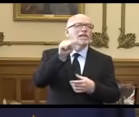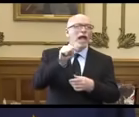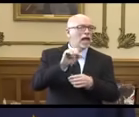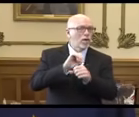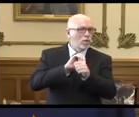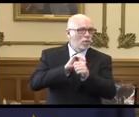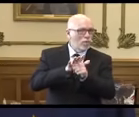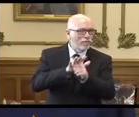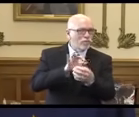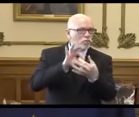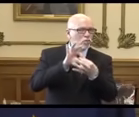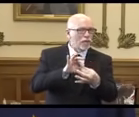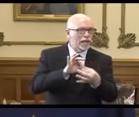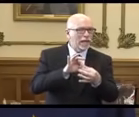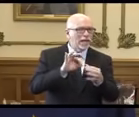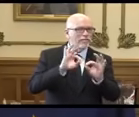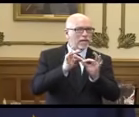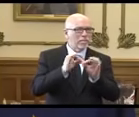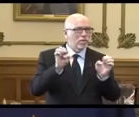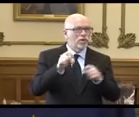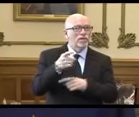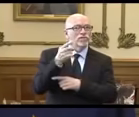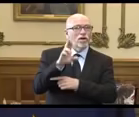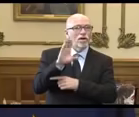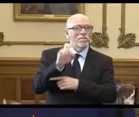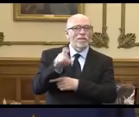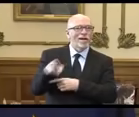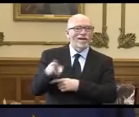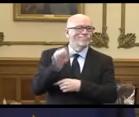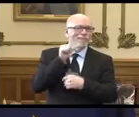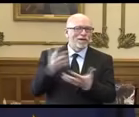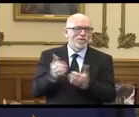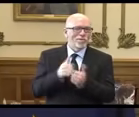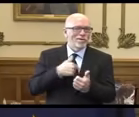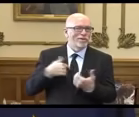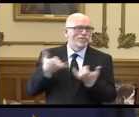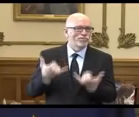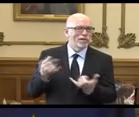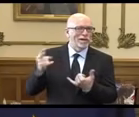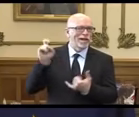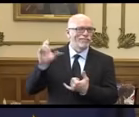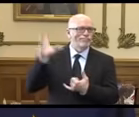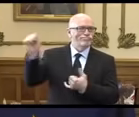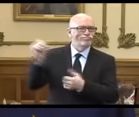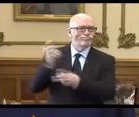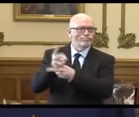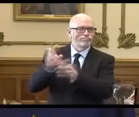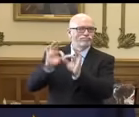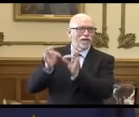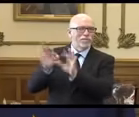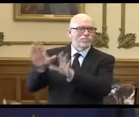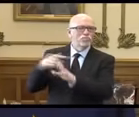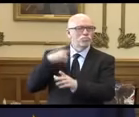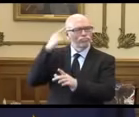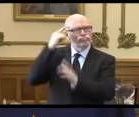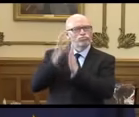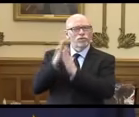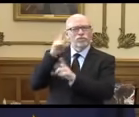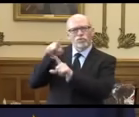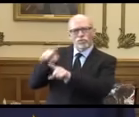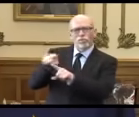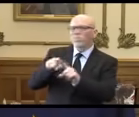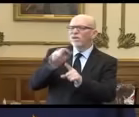non-COVID related family emergency, Dr. Box will not be with us today. We'll keep her in our thoughts and prayers. Again,